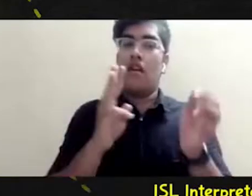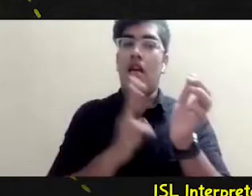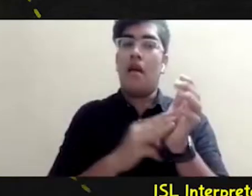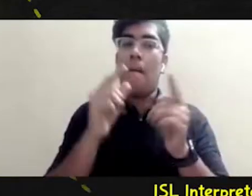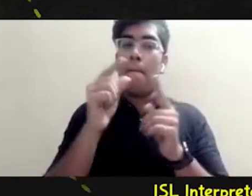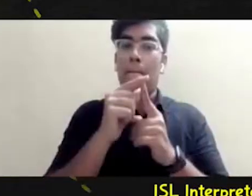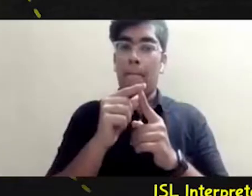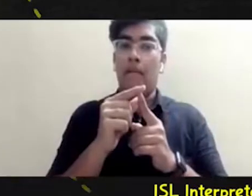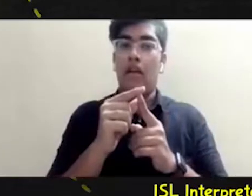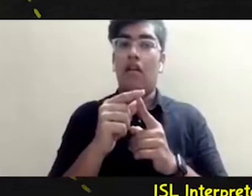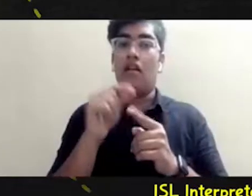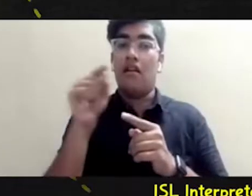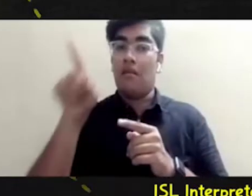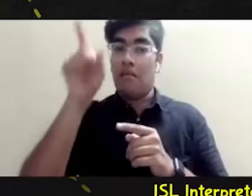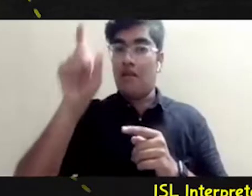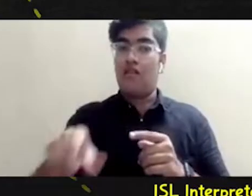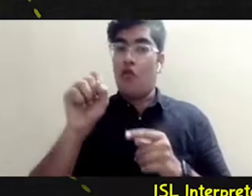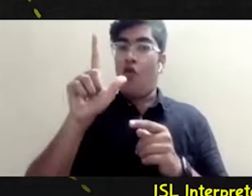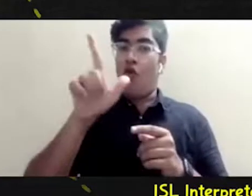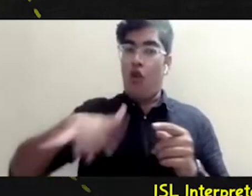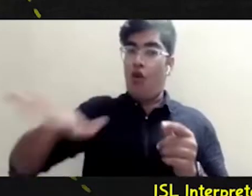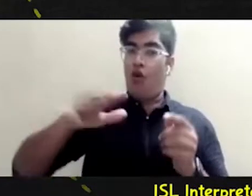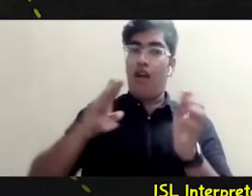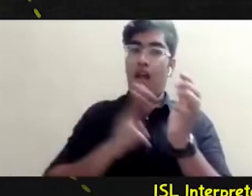MP, her